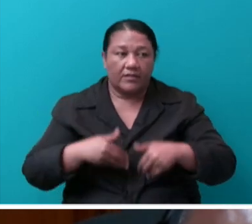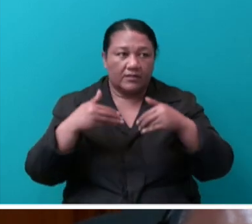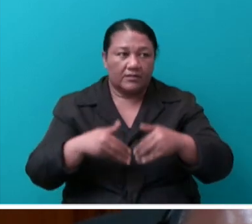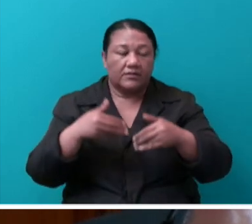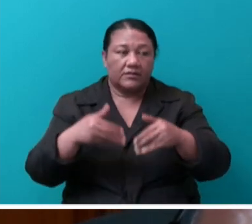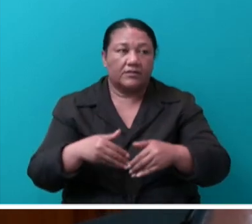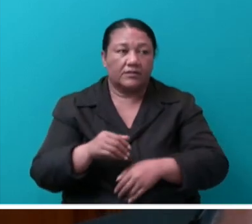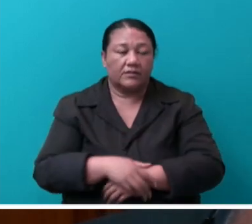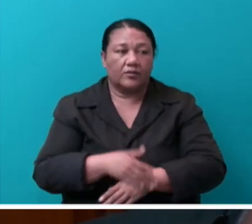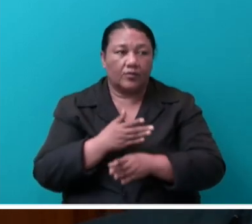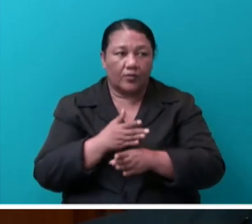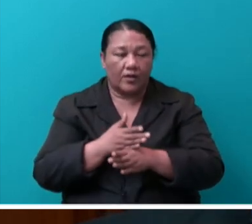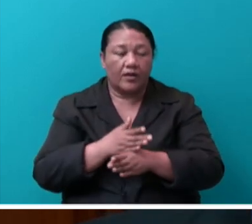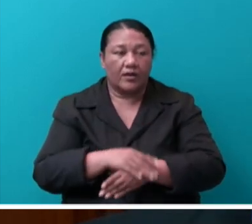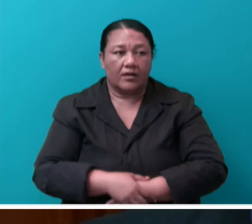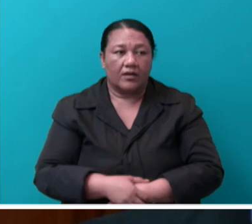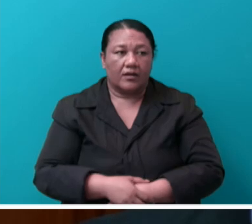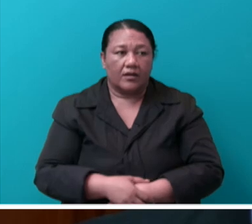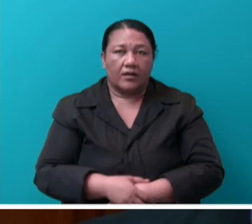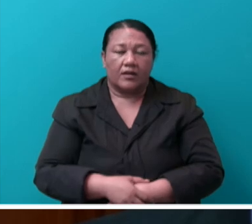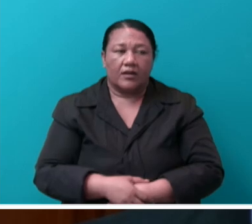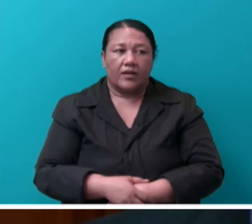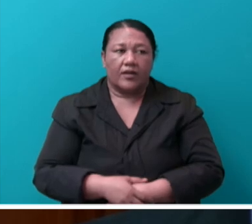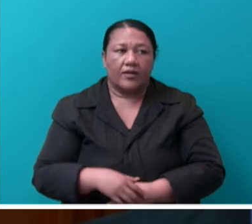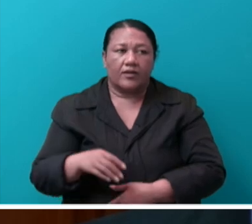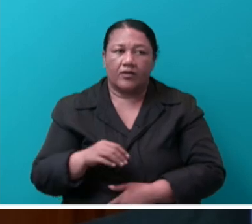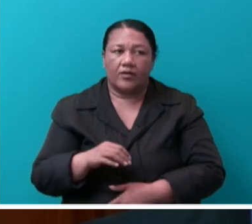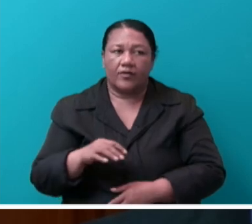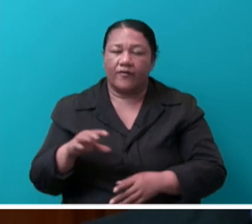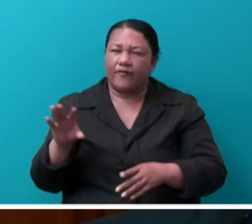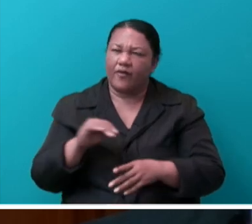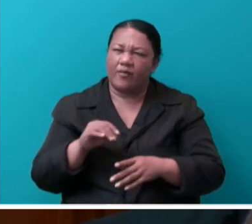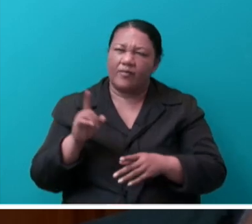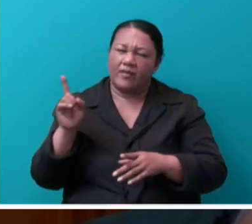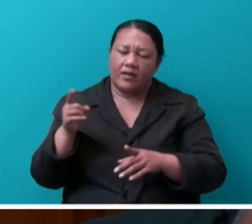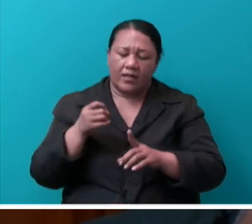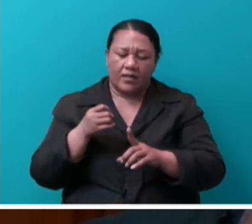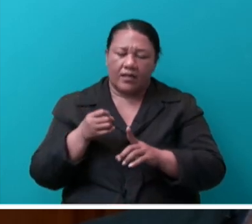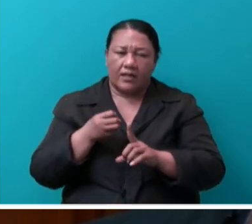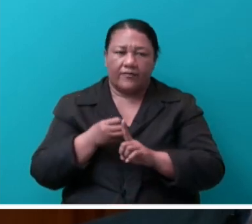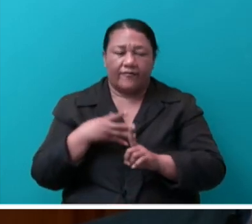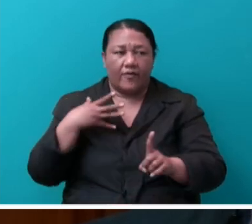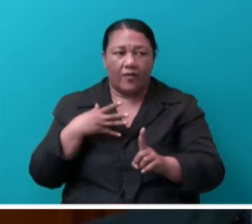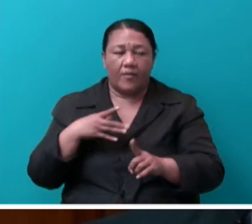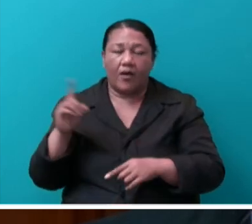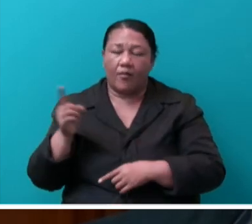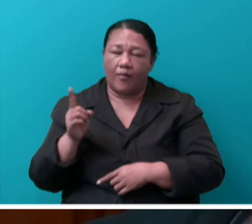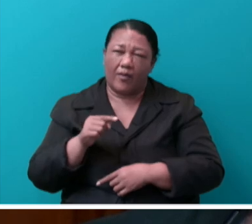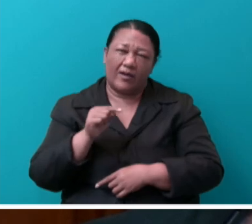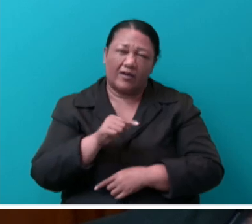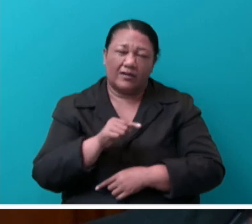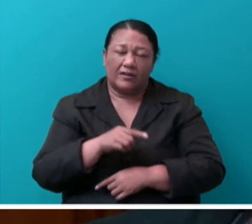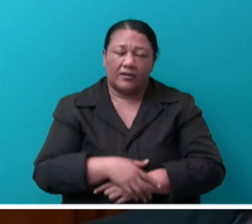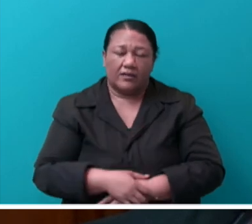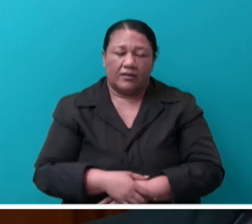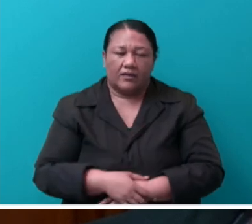had begun from the previous government in developing the NAP-GBV, as well as now our turn